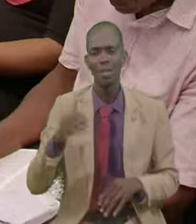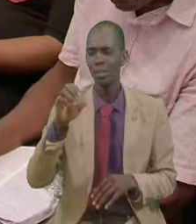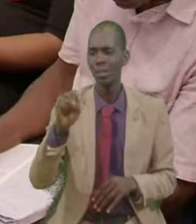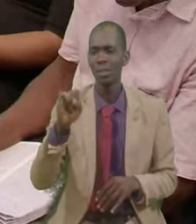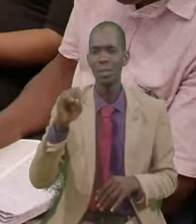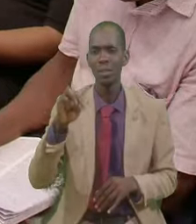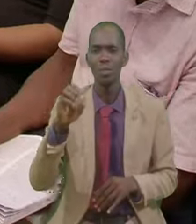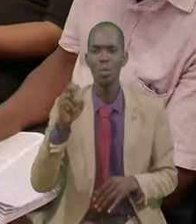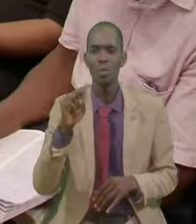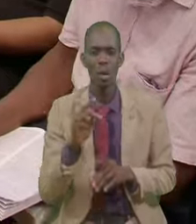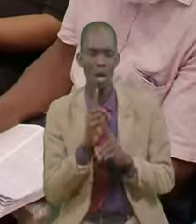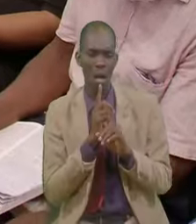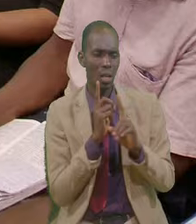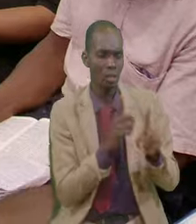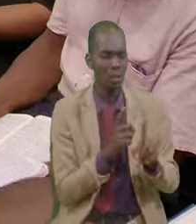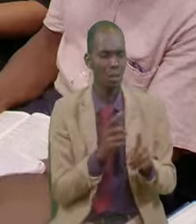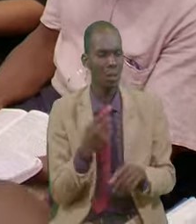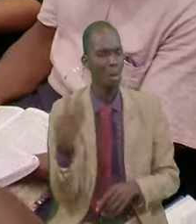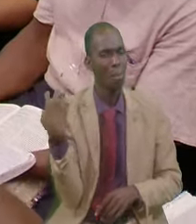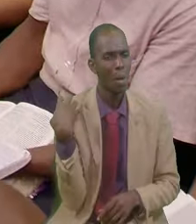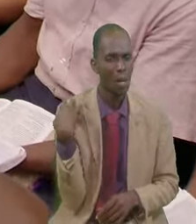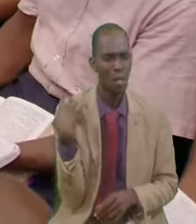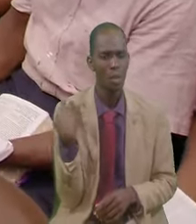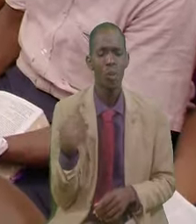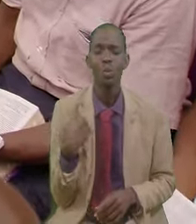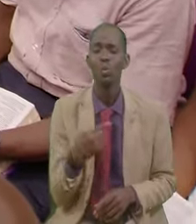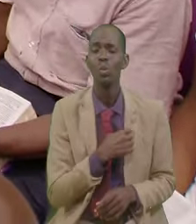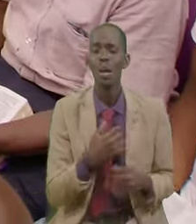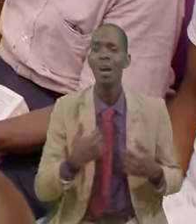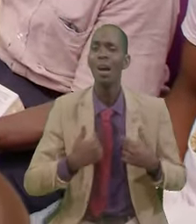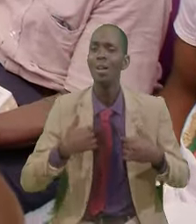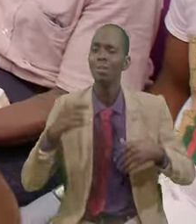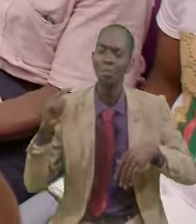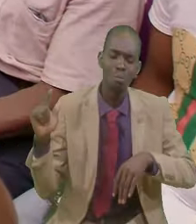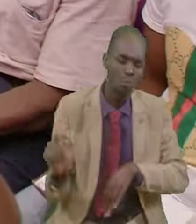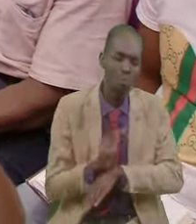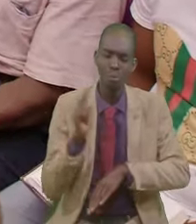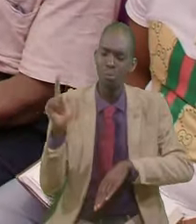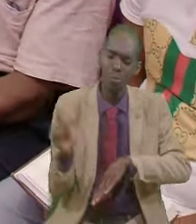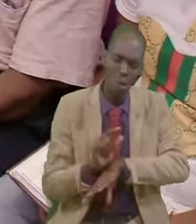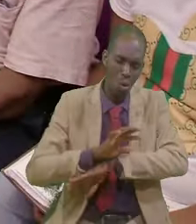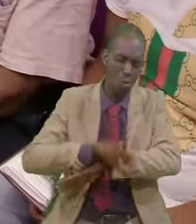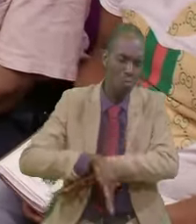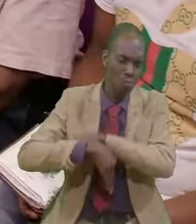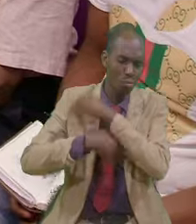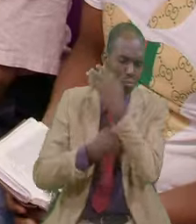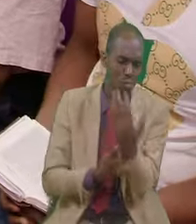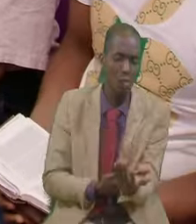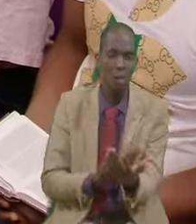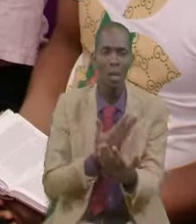said unto him, Master, we have toiled all the night and have